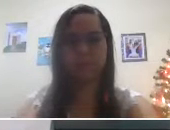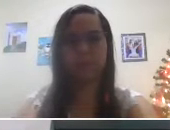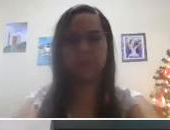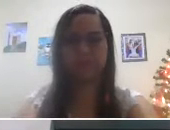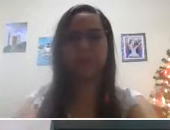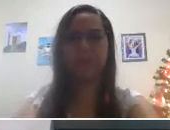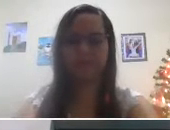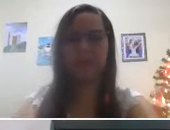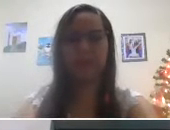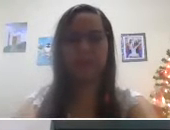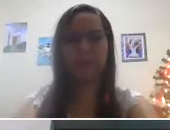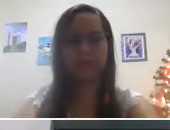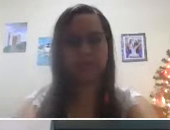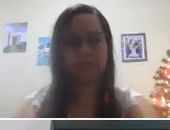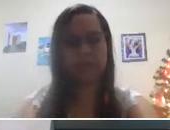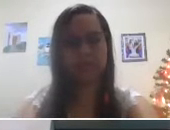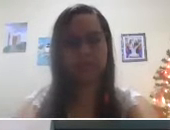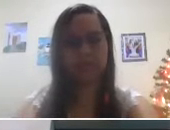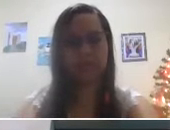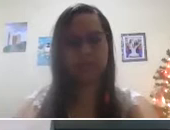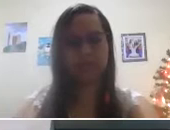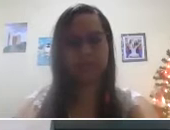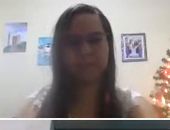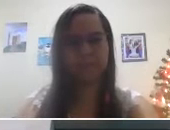What does he look like? What does he look like? Yes.